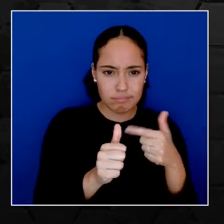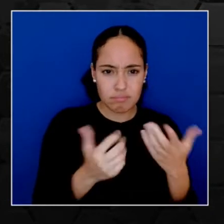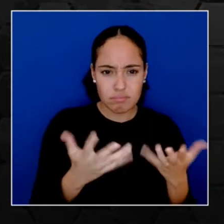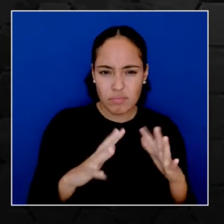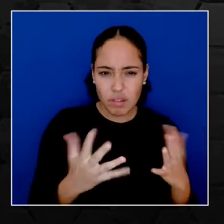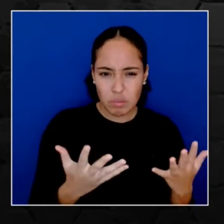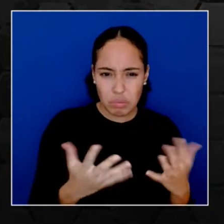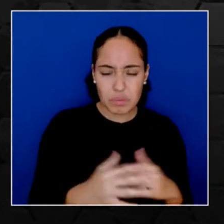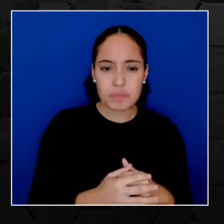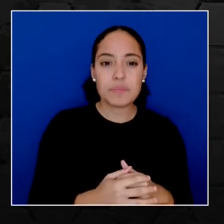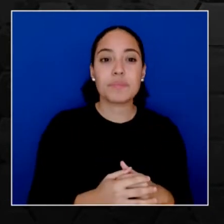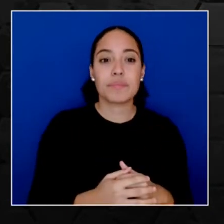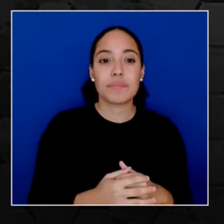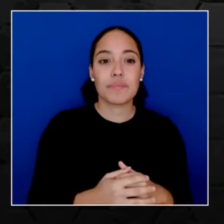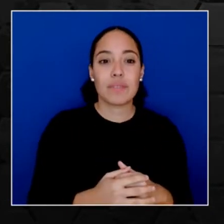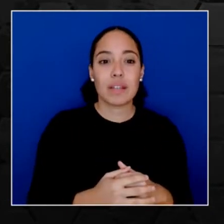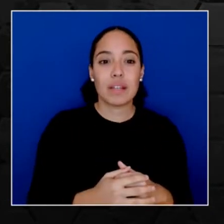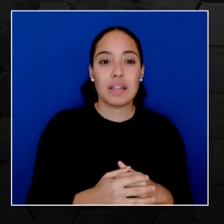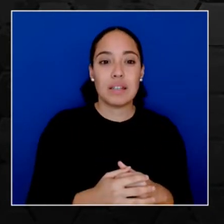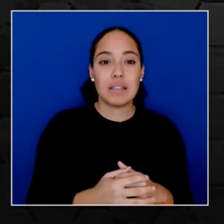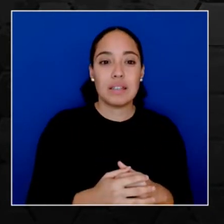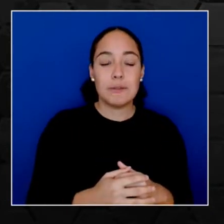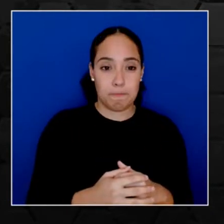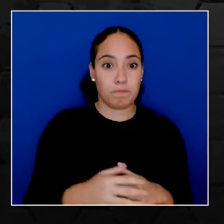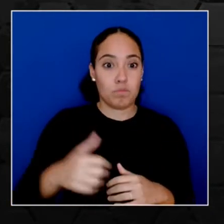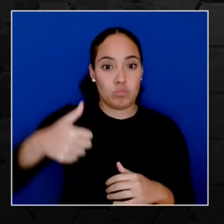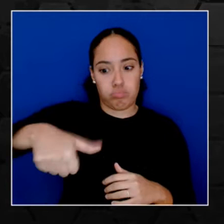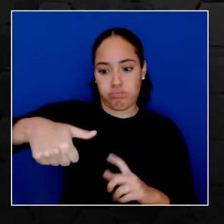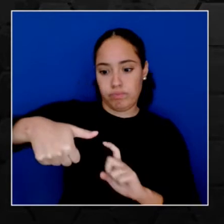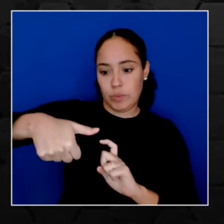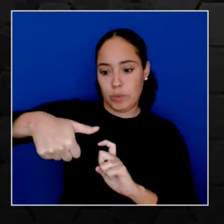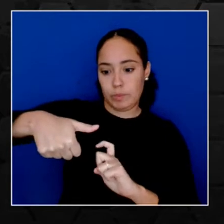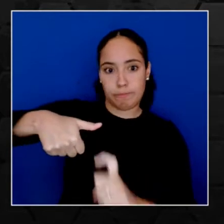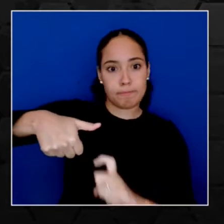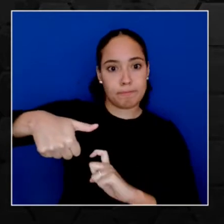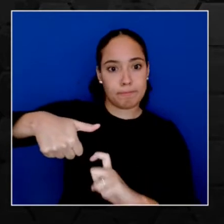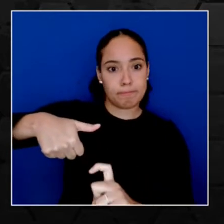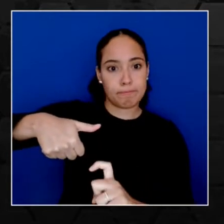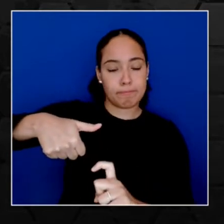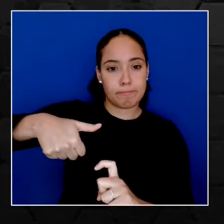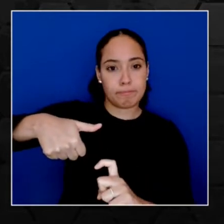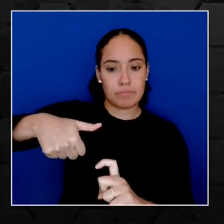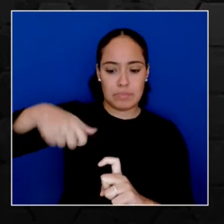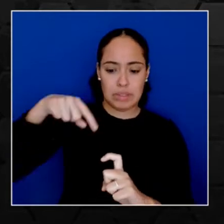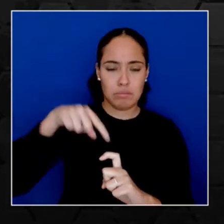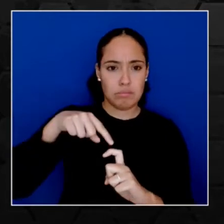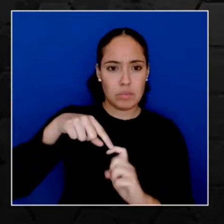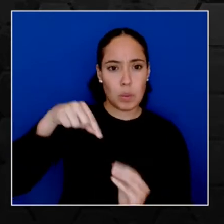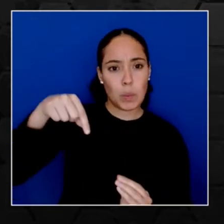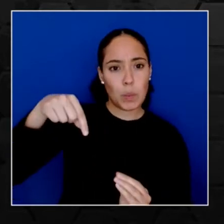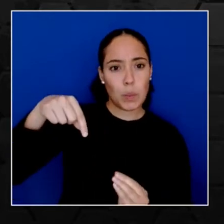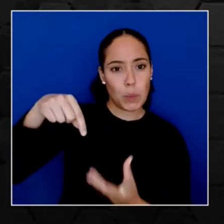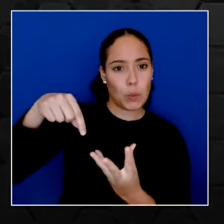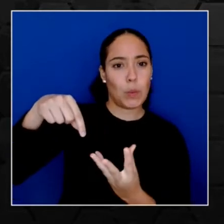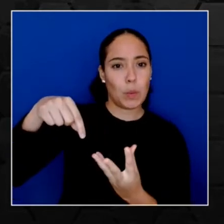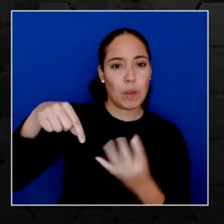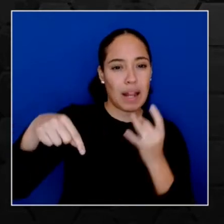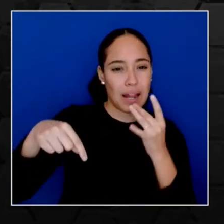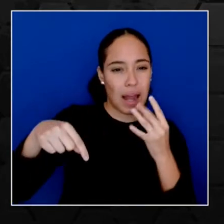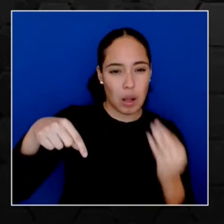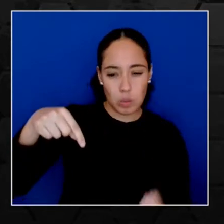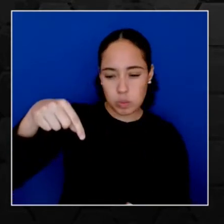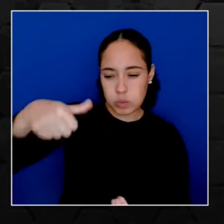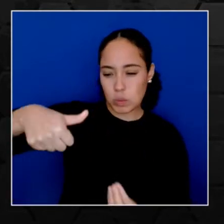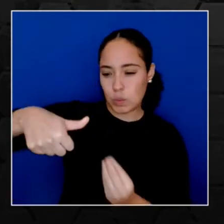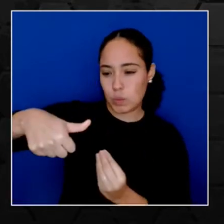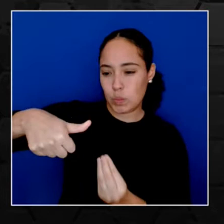fingerprint scanning, which is an optical scanner based work. So this is done by shining a bright light over your fingerprint and